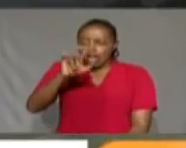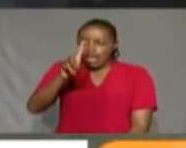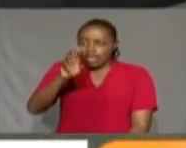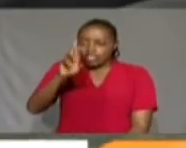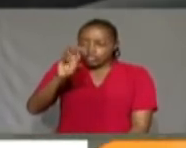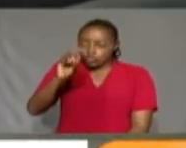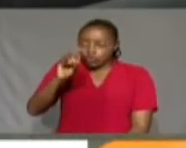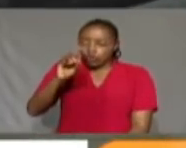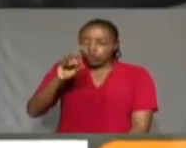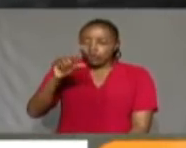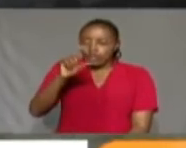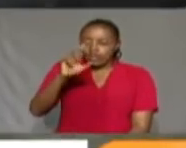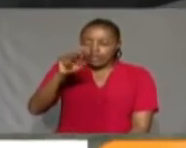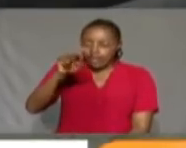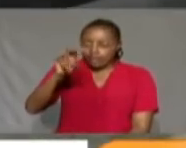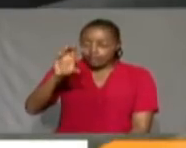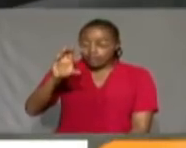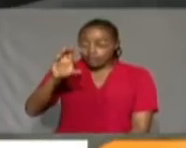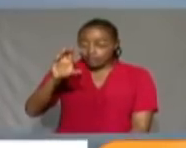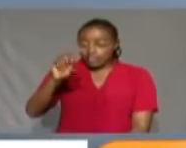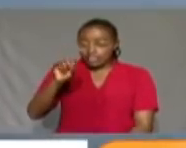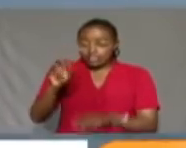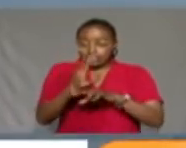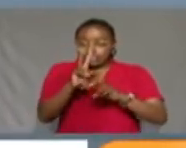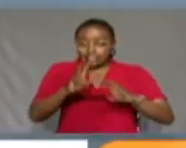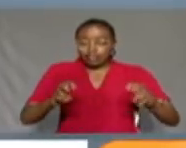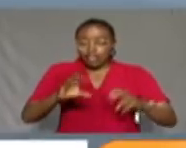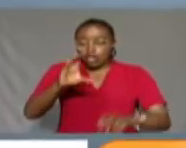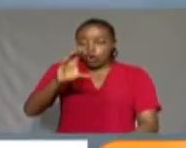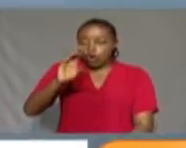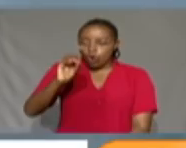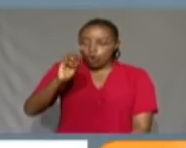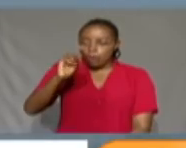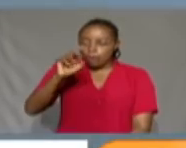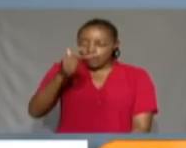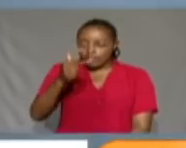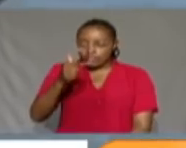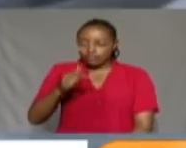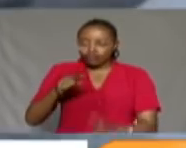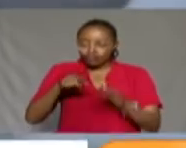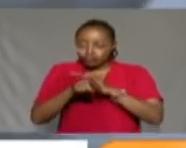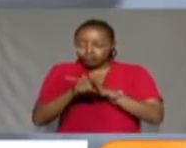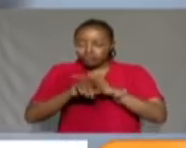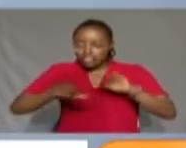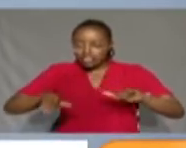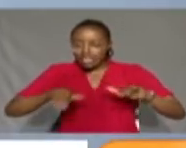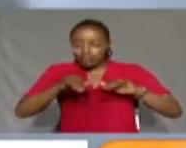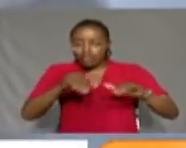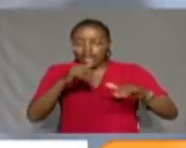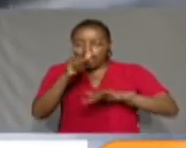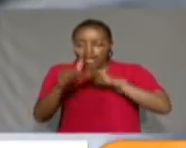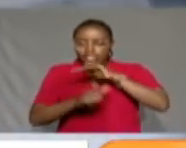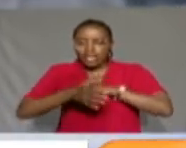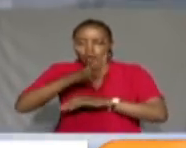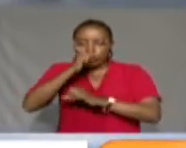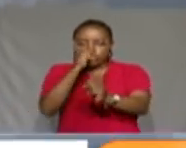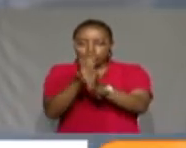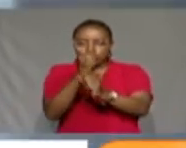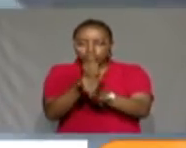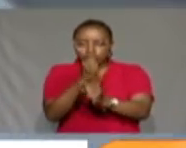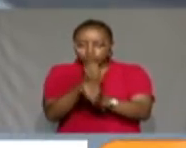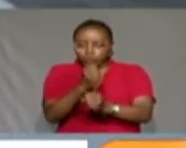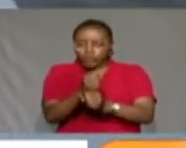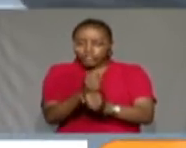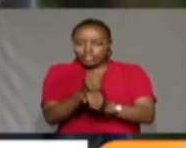surveys, mine clearance, combat diving, underwater operations, that is underwater